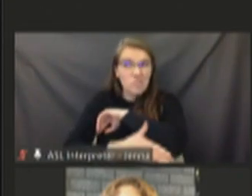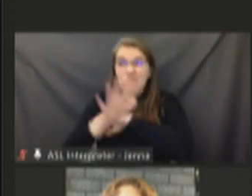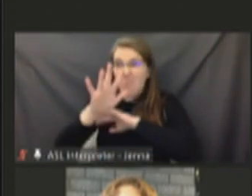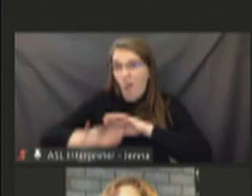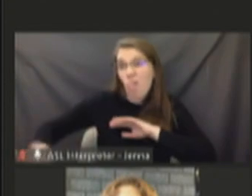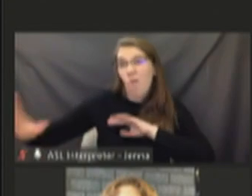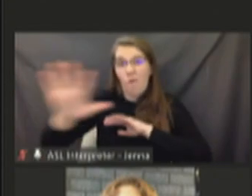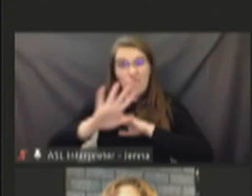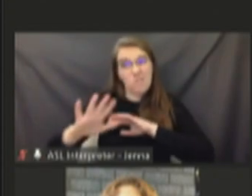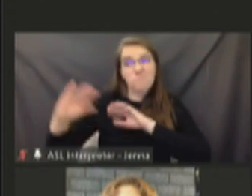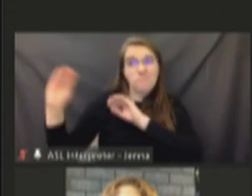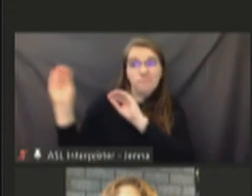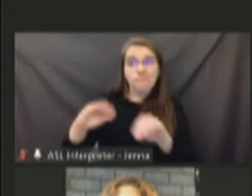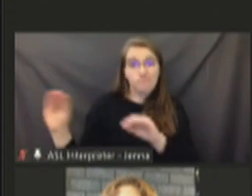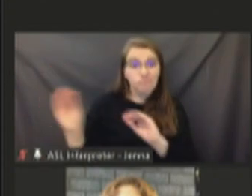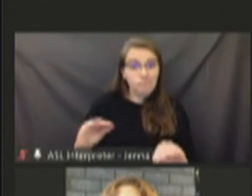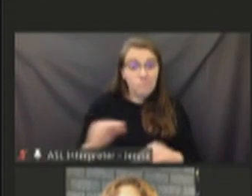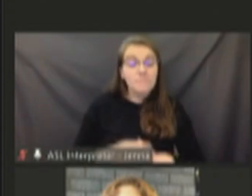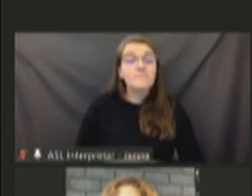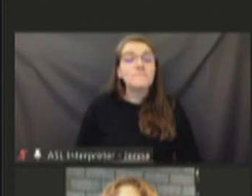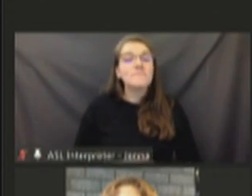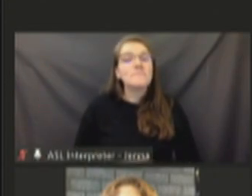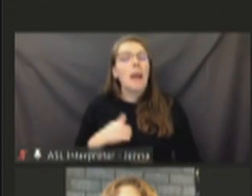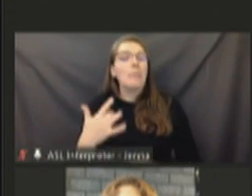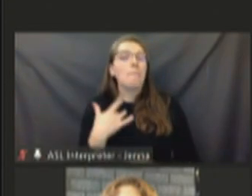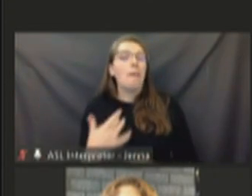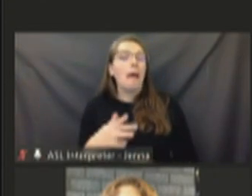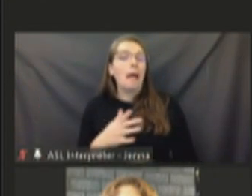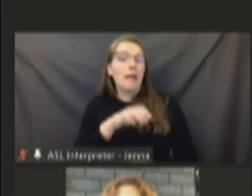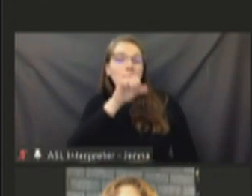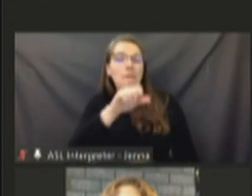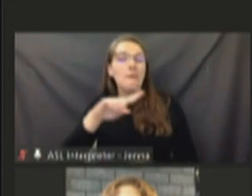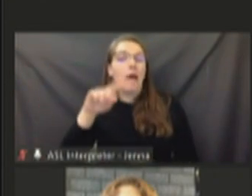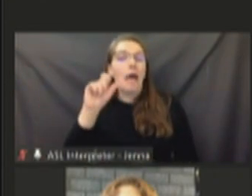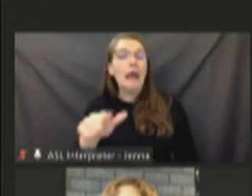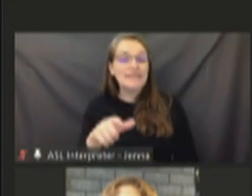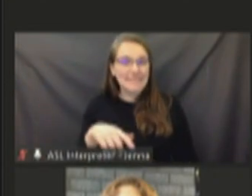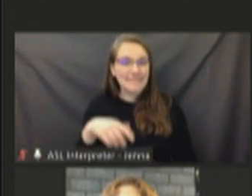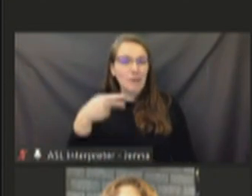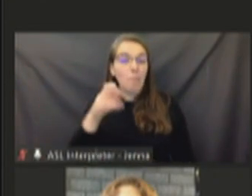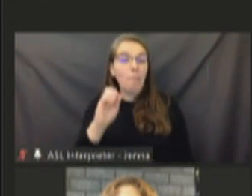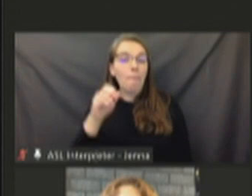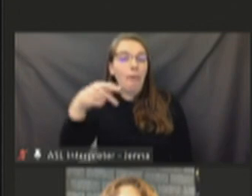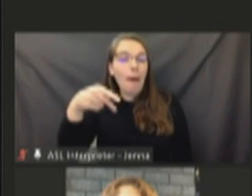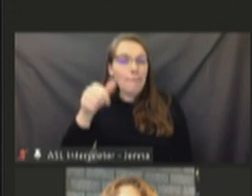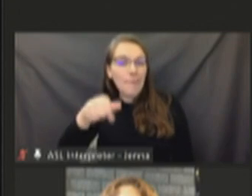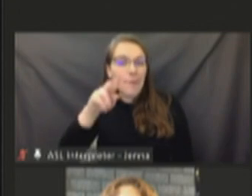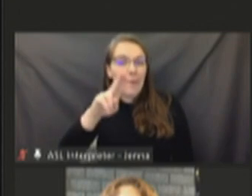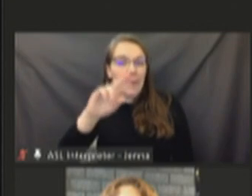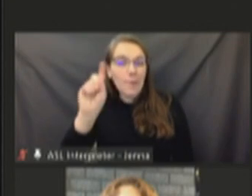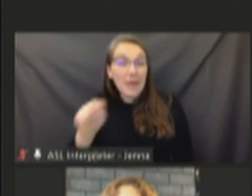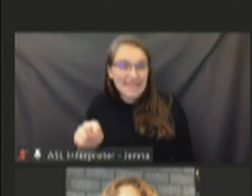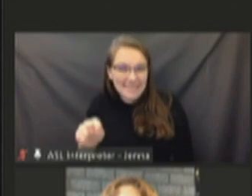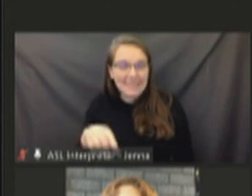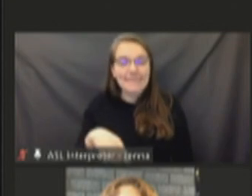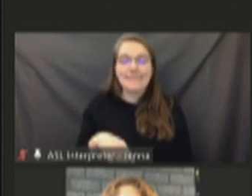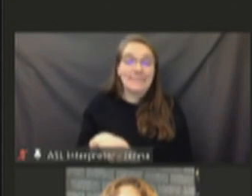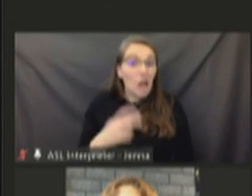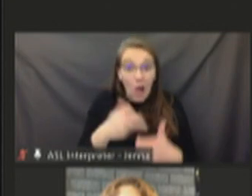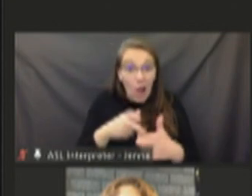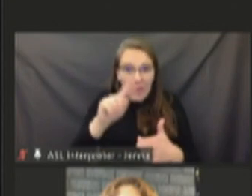that I'm presenting to is give a little pop quiz question. I promise this is not a really hard question, just for me to